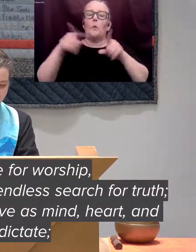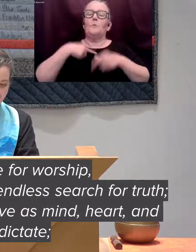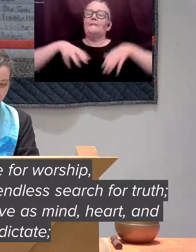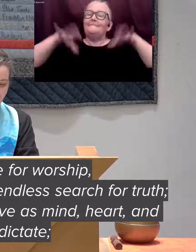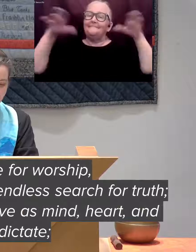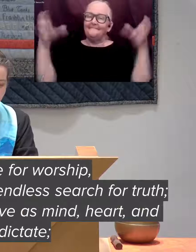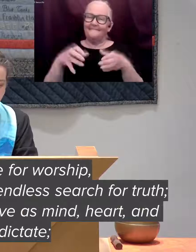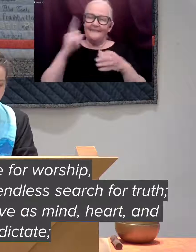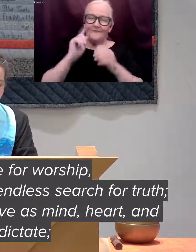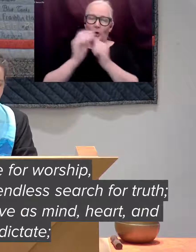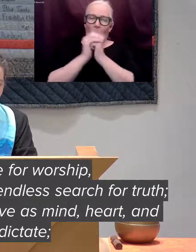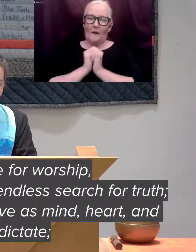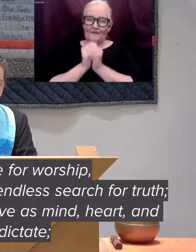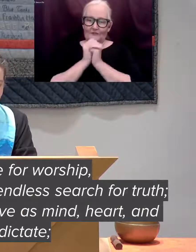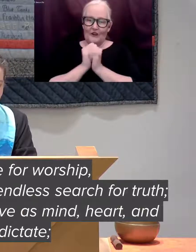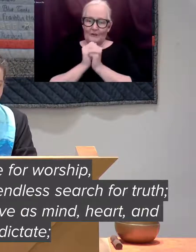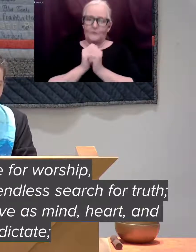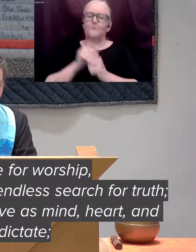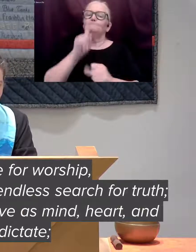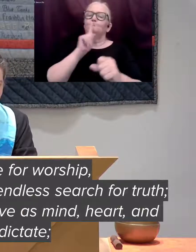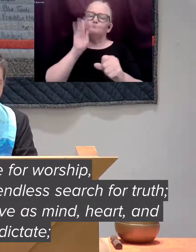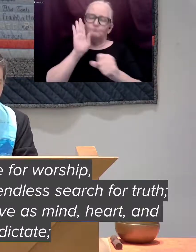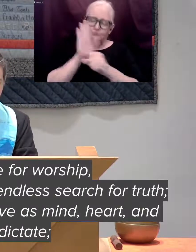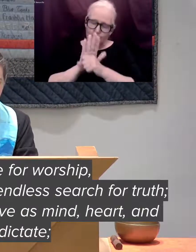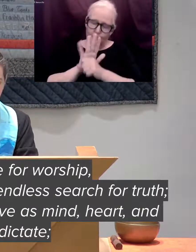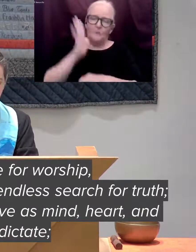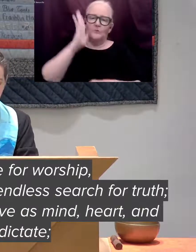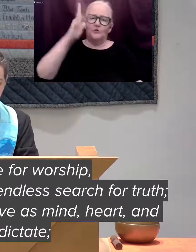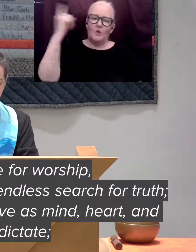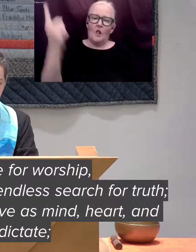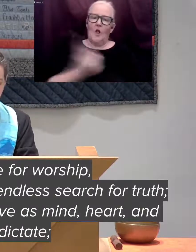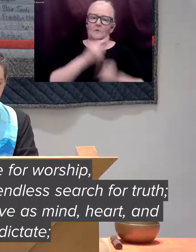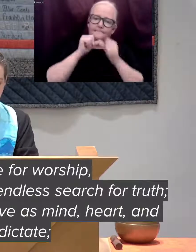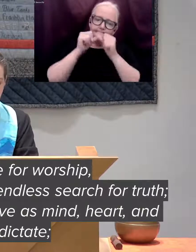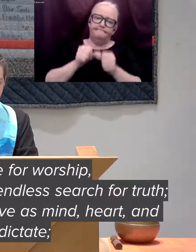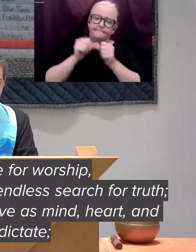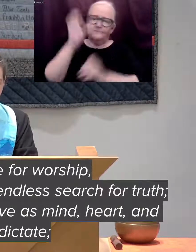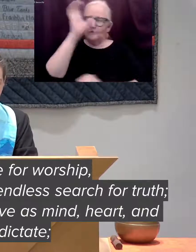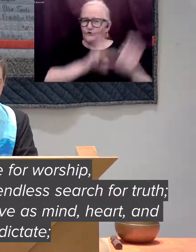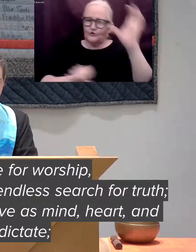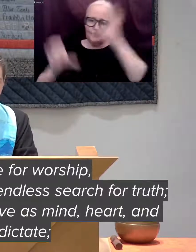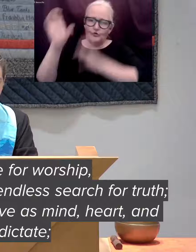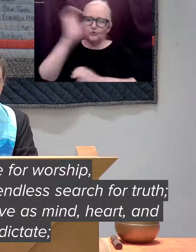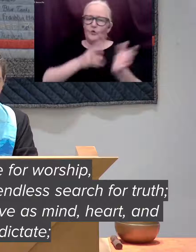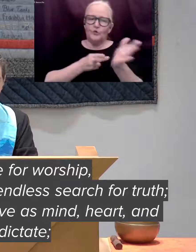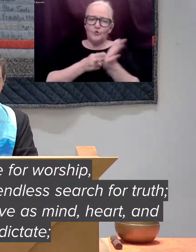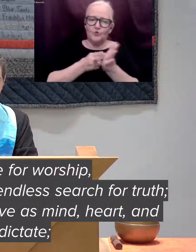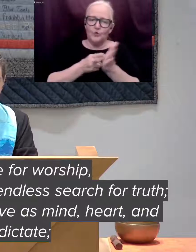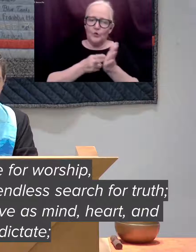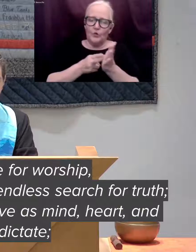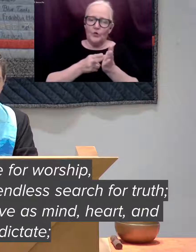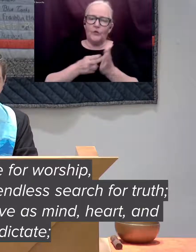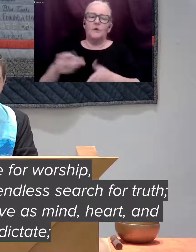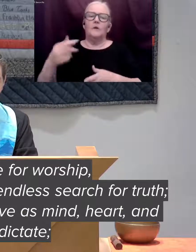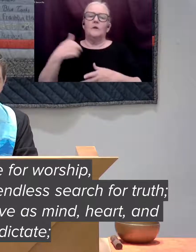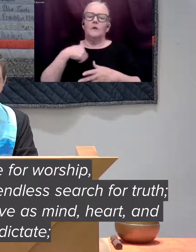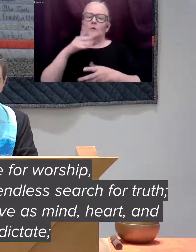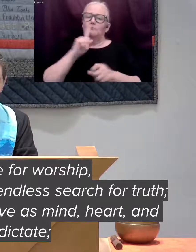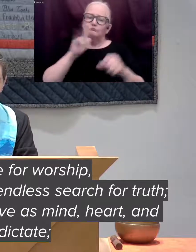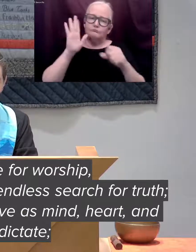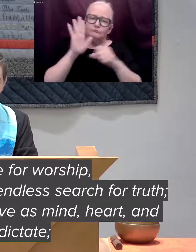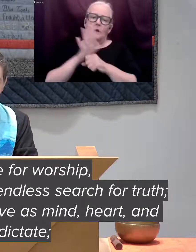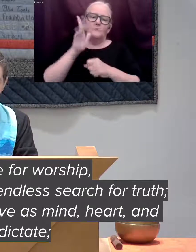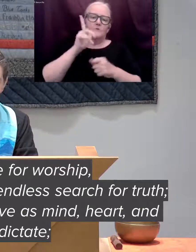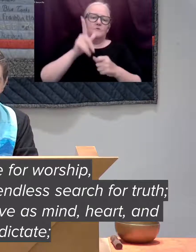pledge ourselves to the endless search for truth, to the right of each to believe as mind, heart,